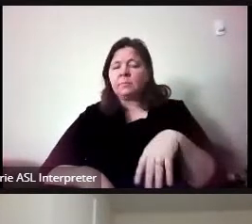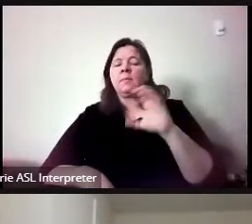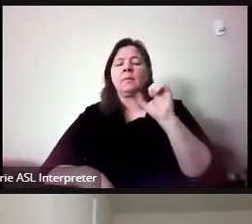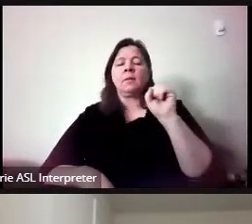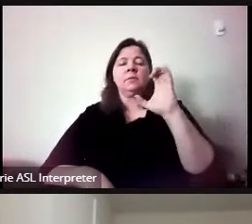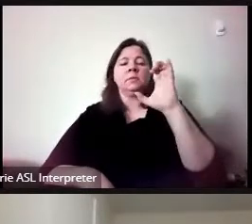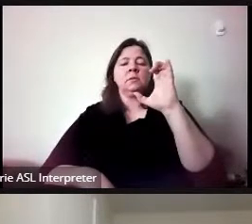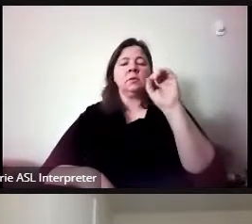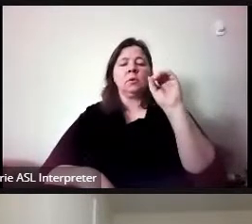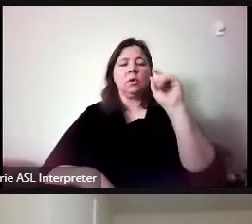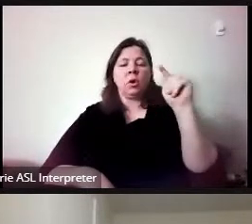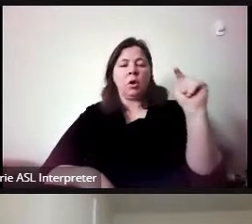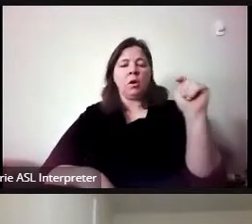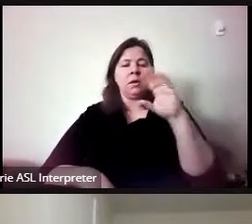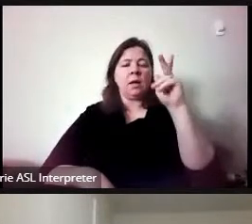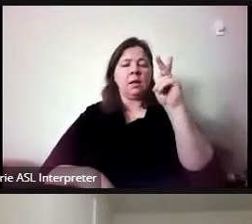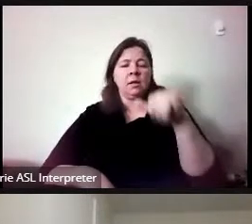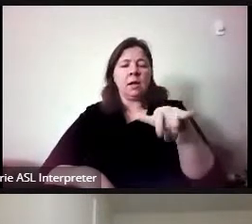well.